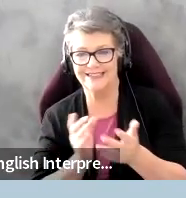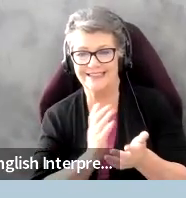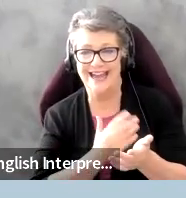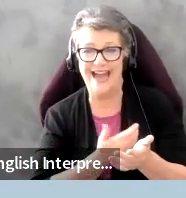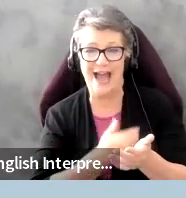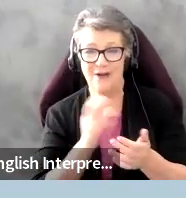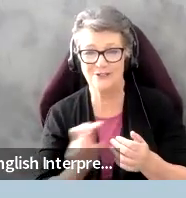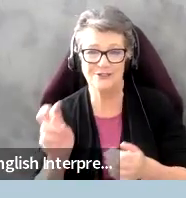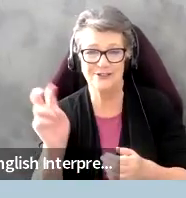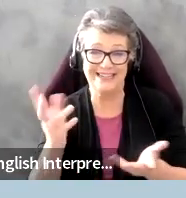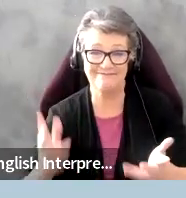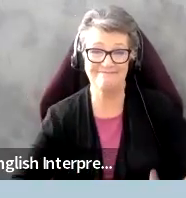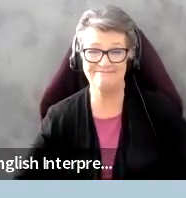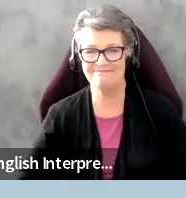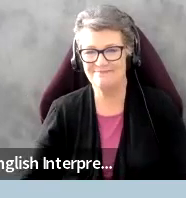our journey.